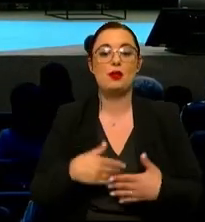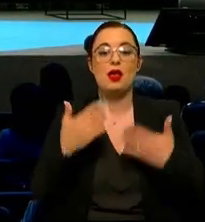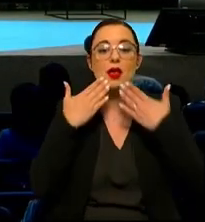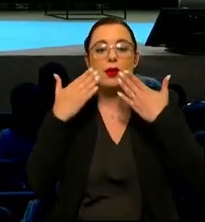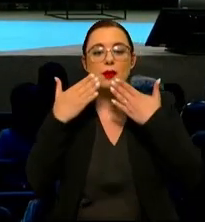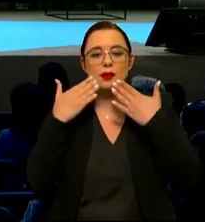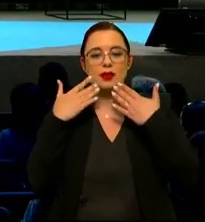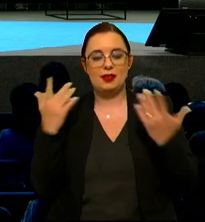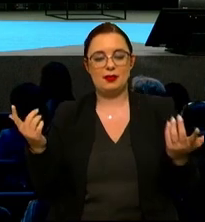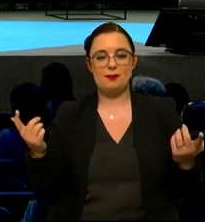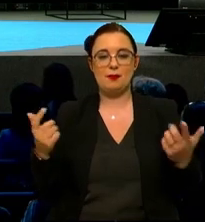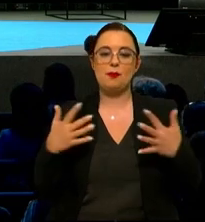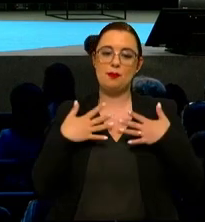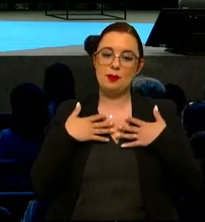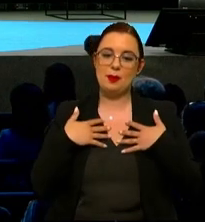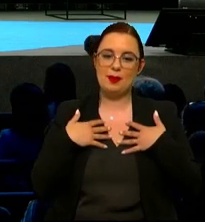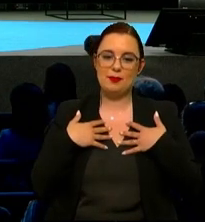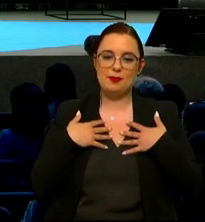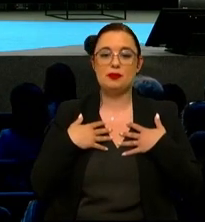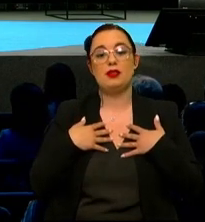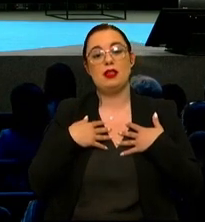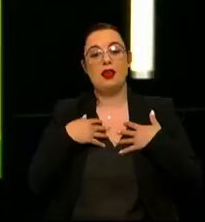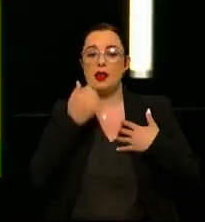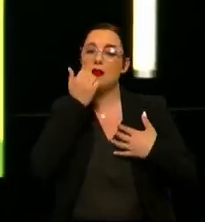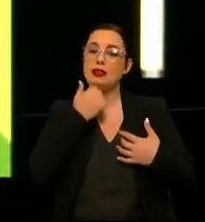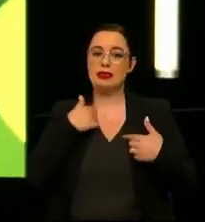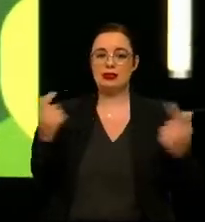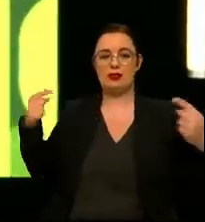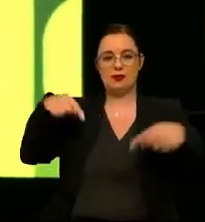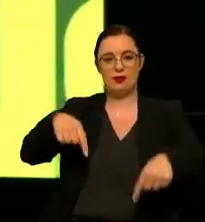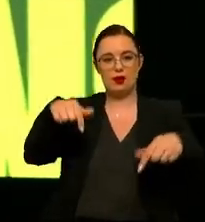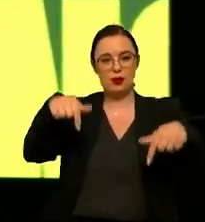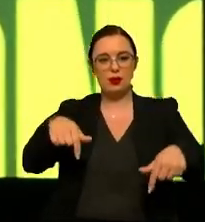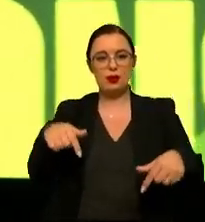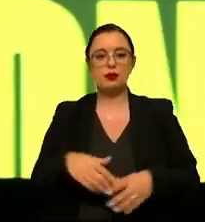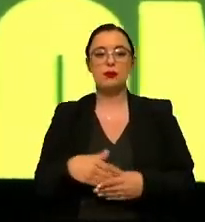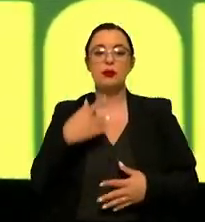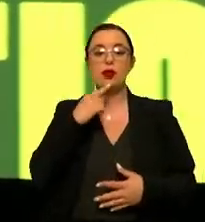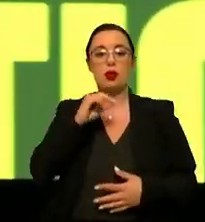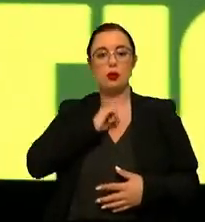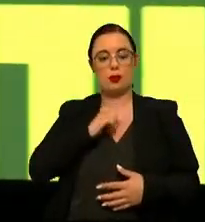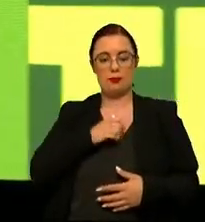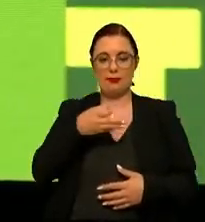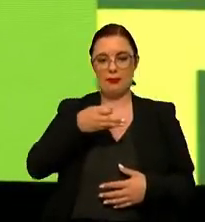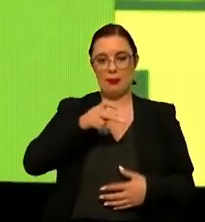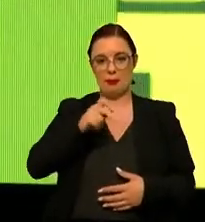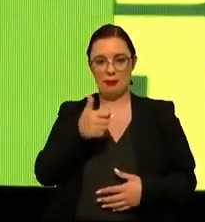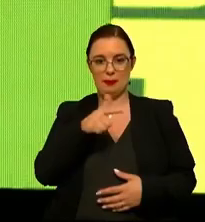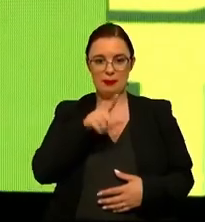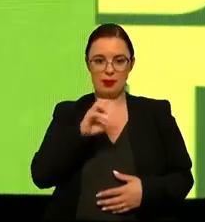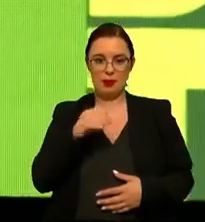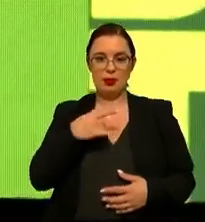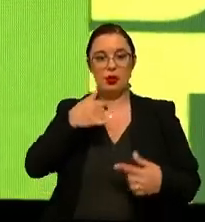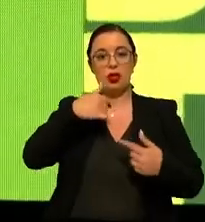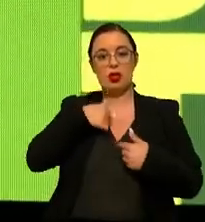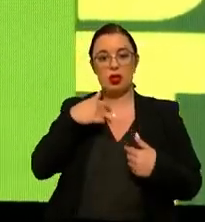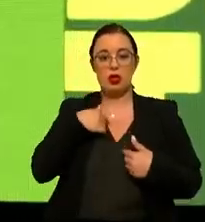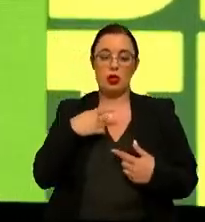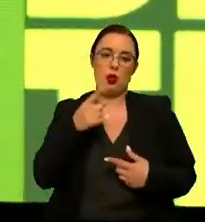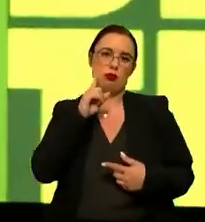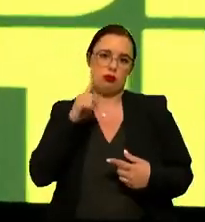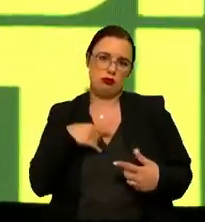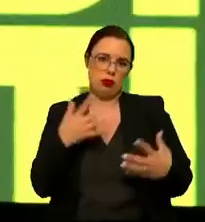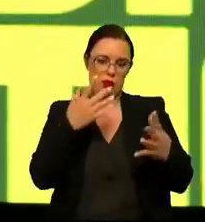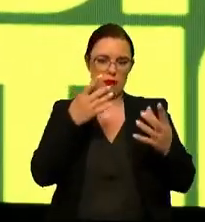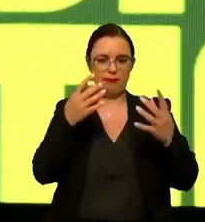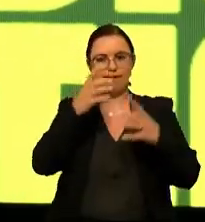much. It's a great pleasure to be here today. My name is Pablo. I look after the data analytics business and